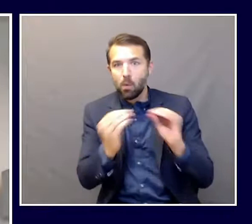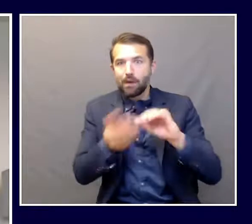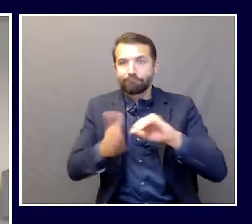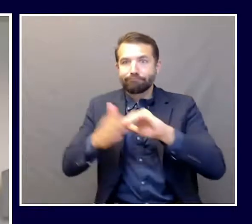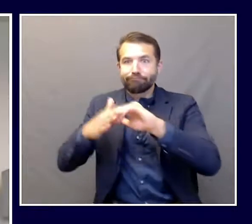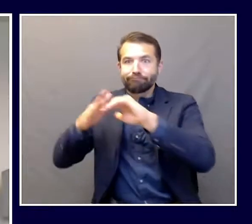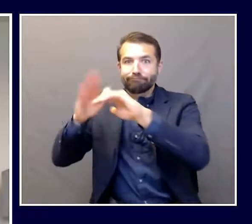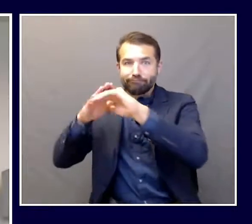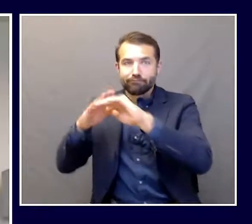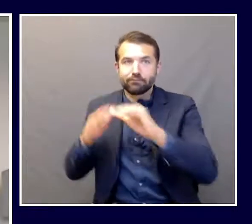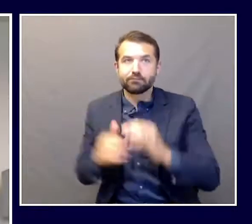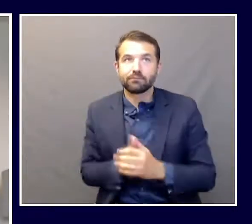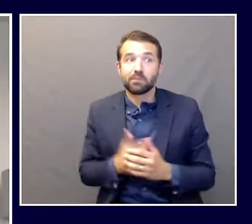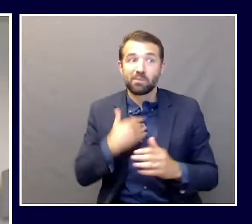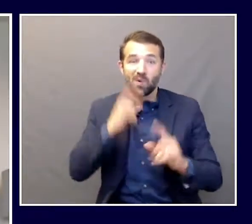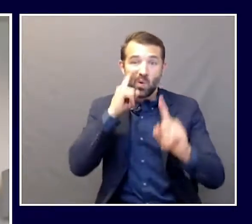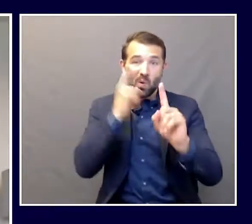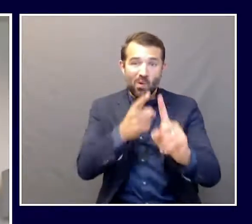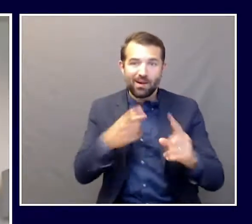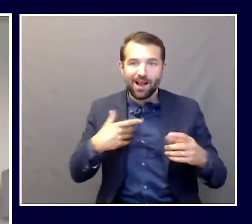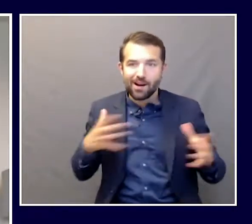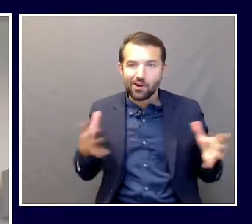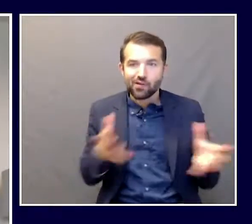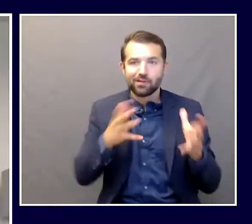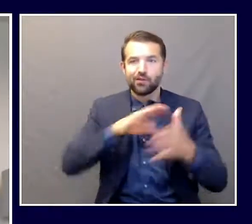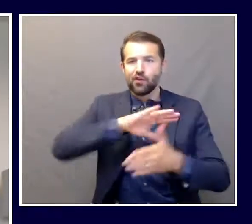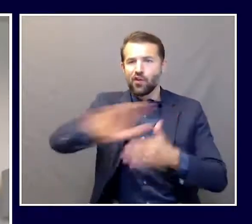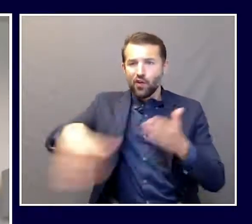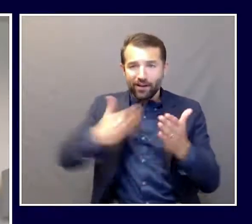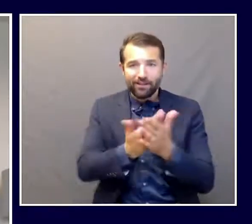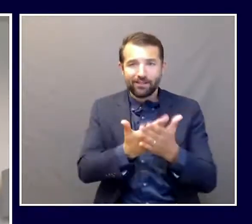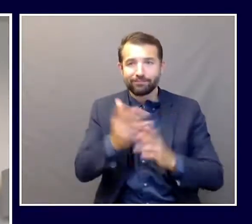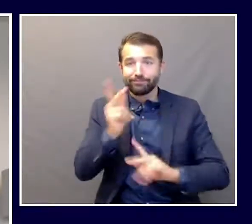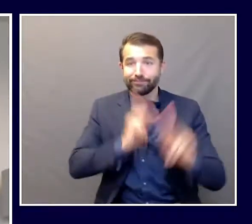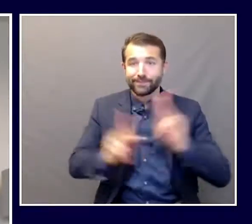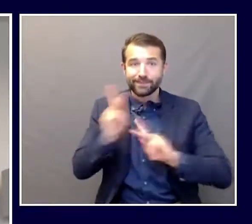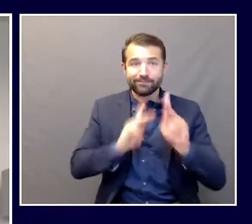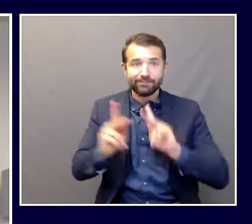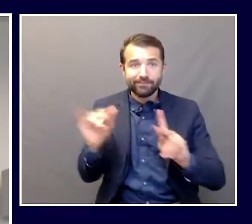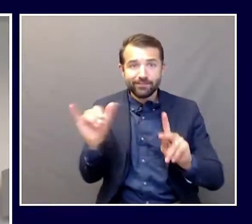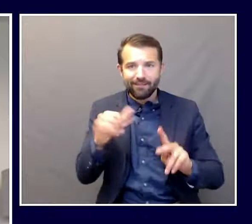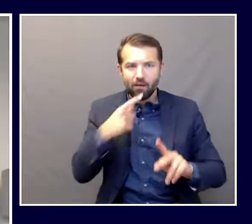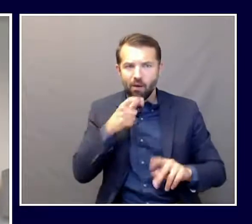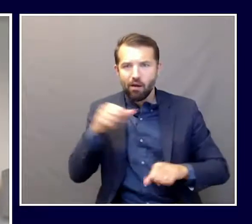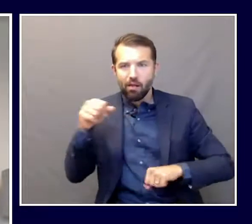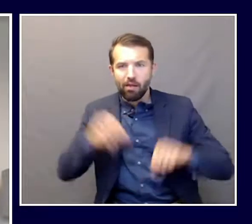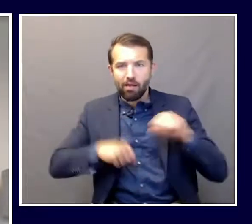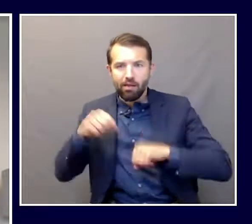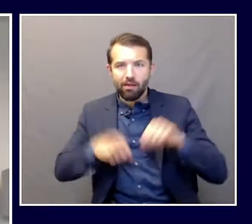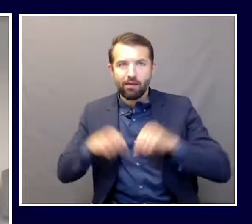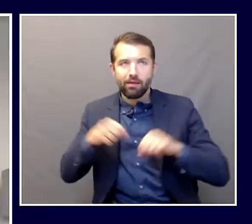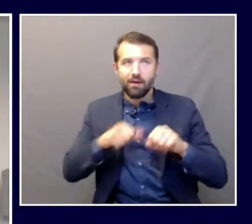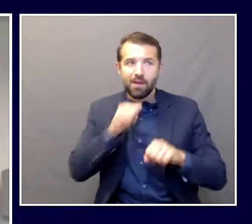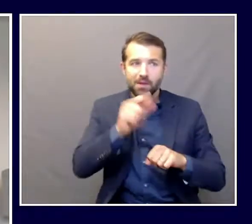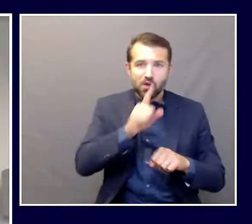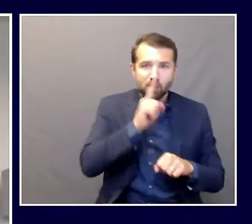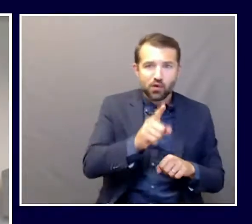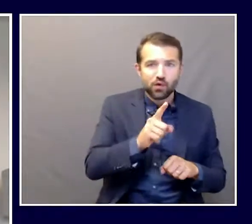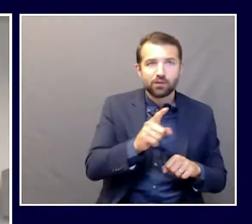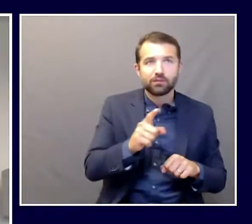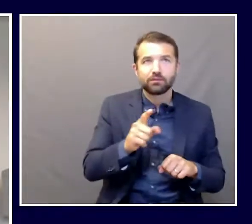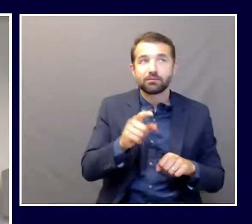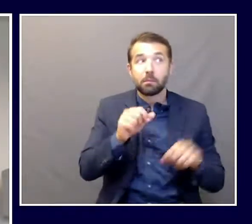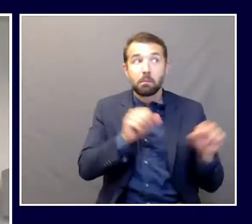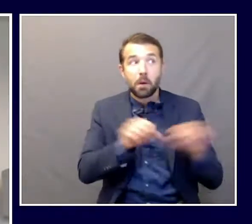come in and go in and get vaccinated, that's a win. I will note that the individual who was the